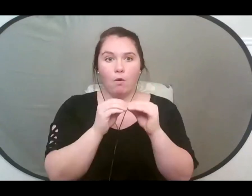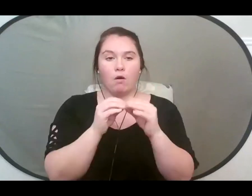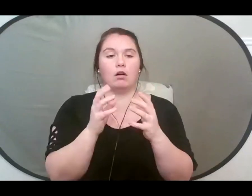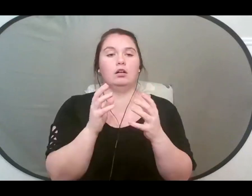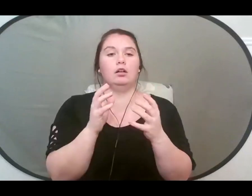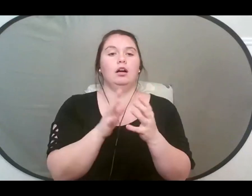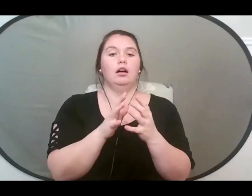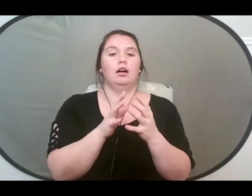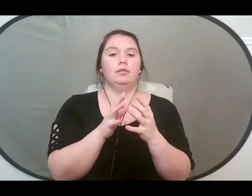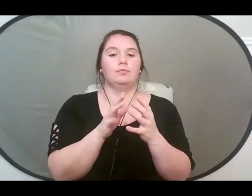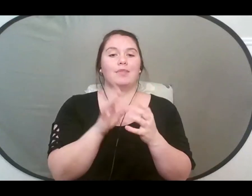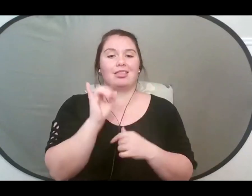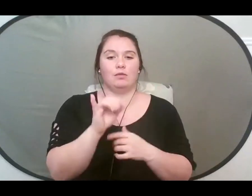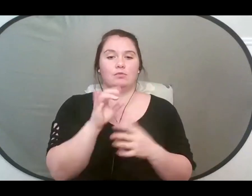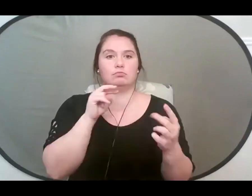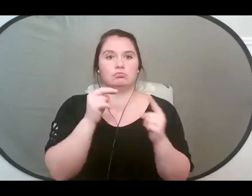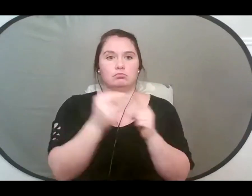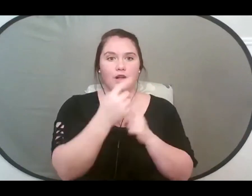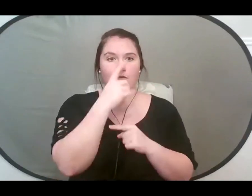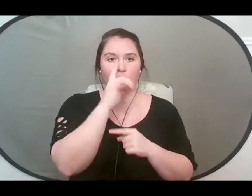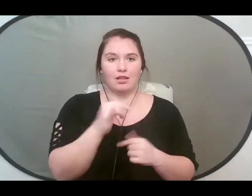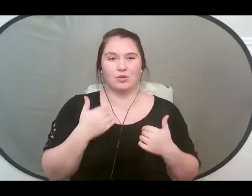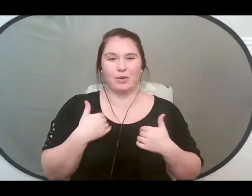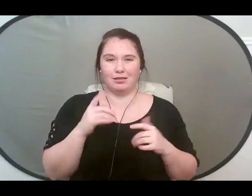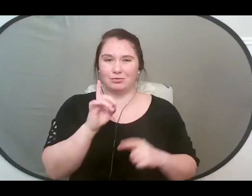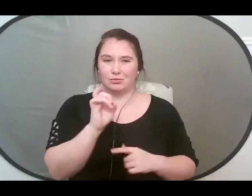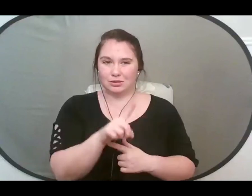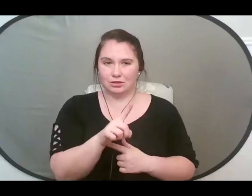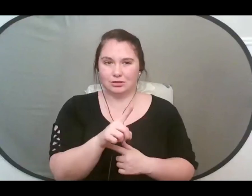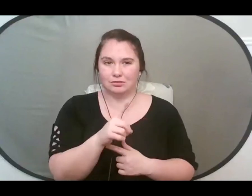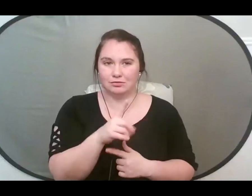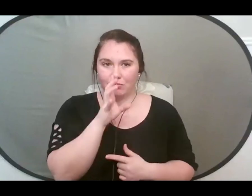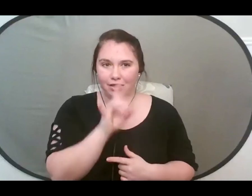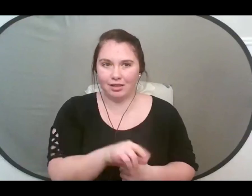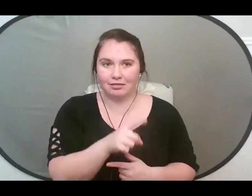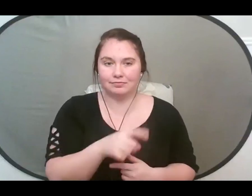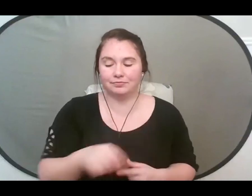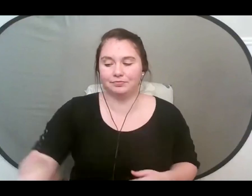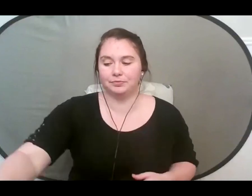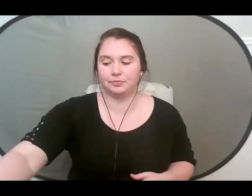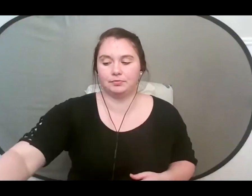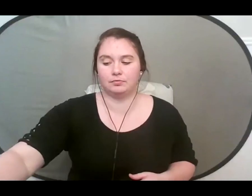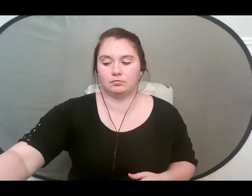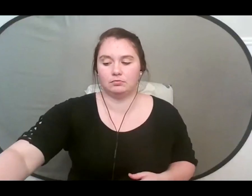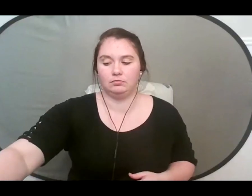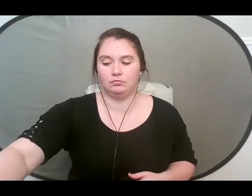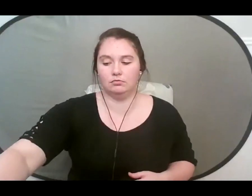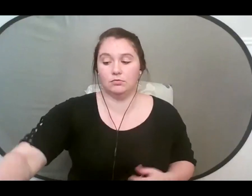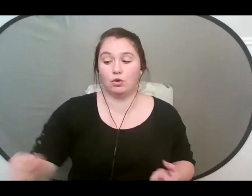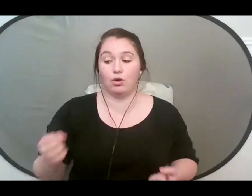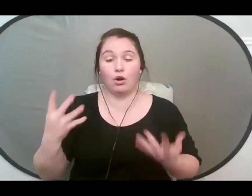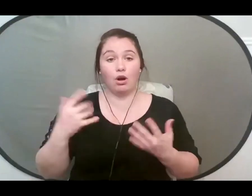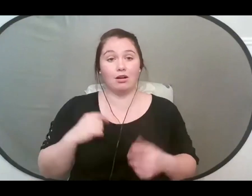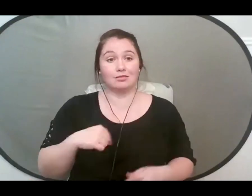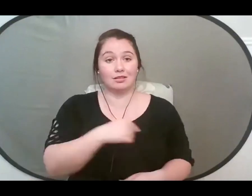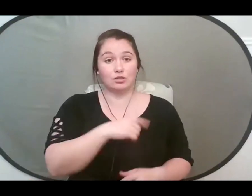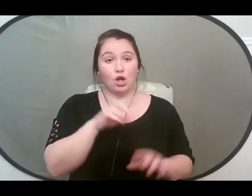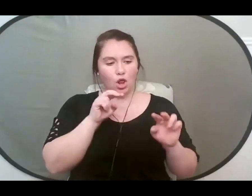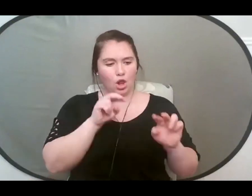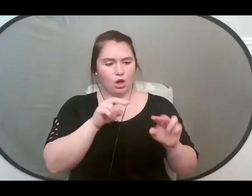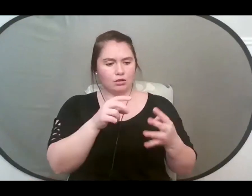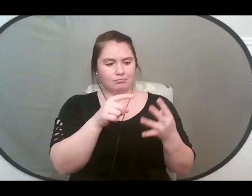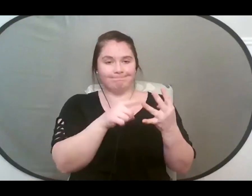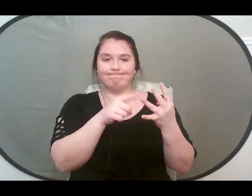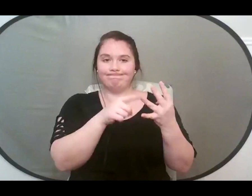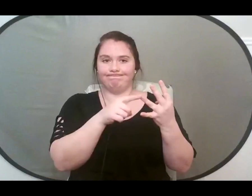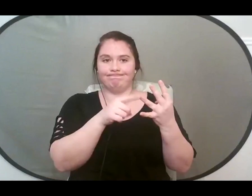the perspective. So there was a little bit of a question about that. So that really led us to talk about option 3, which was replacing